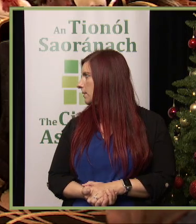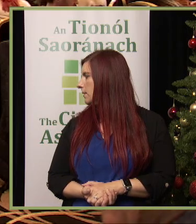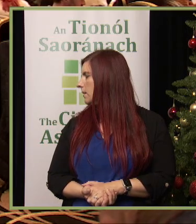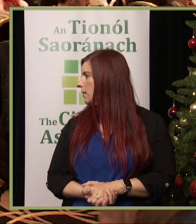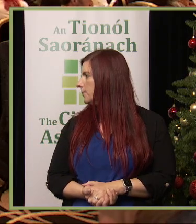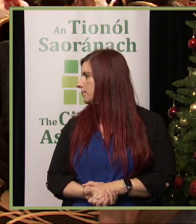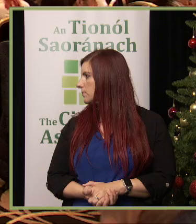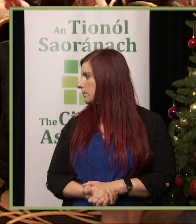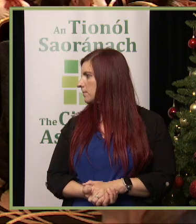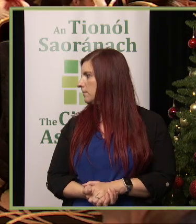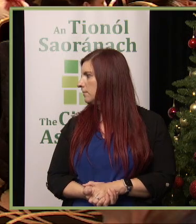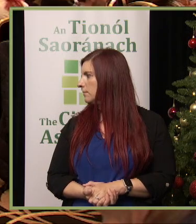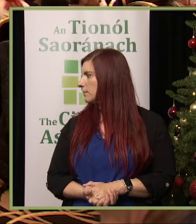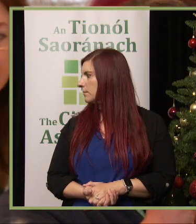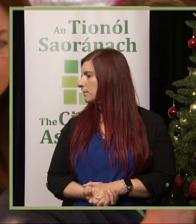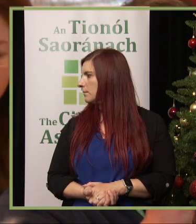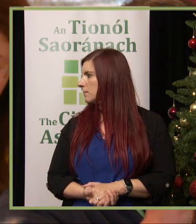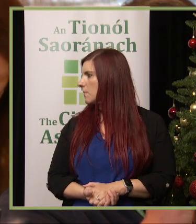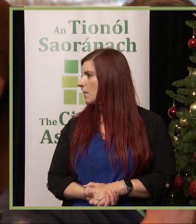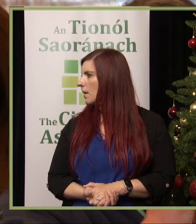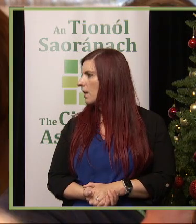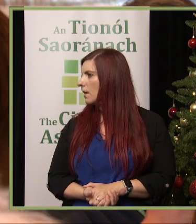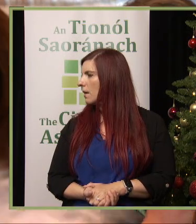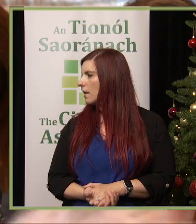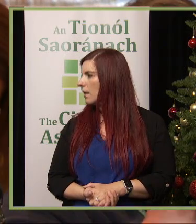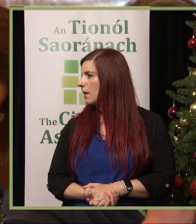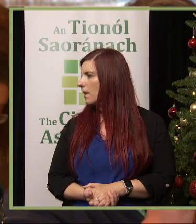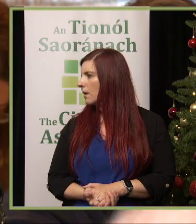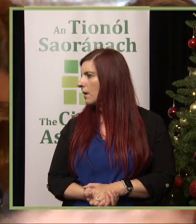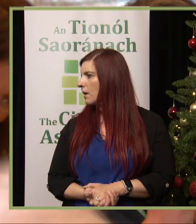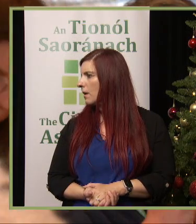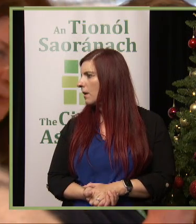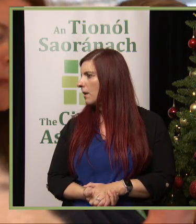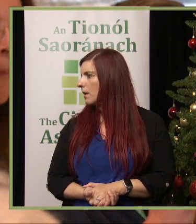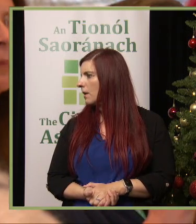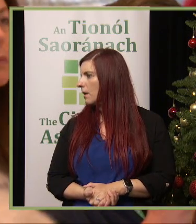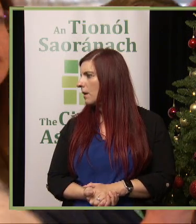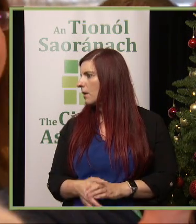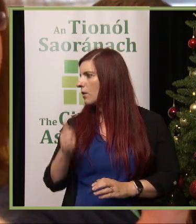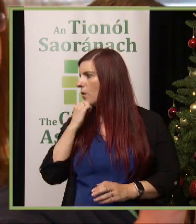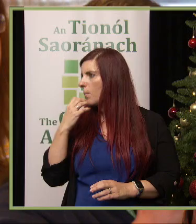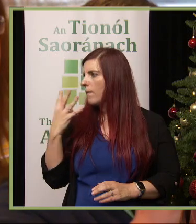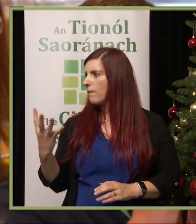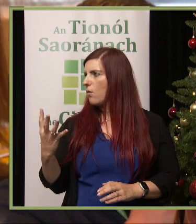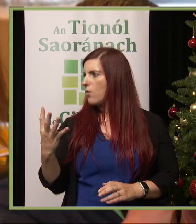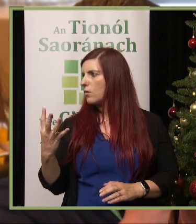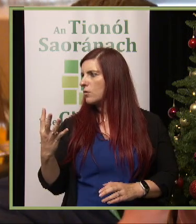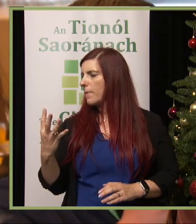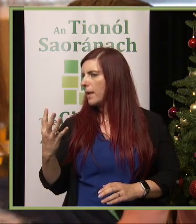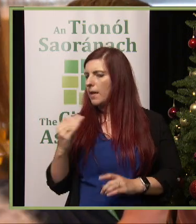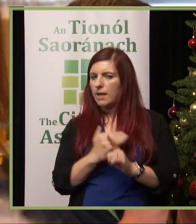Hi, just for S4, just if we could add in the increased biodiversity as well onto the